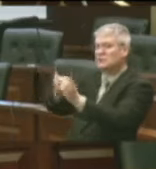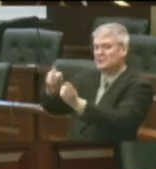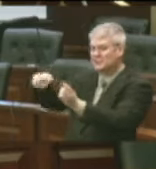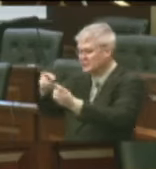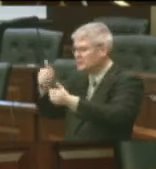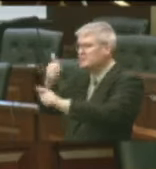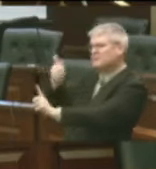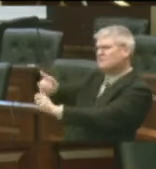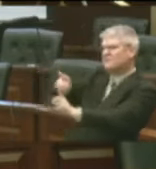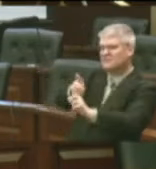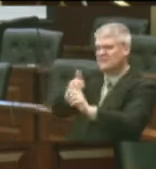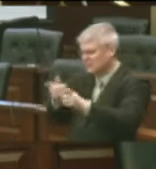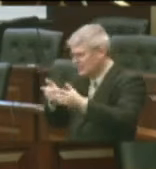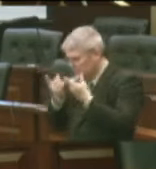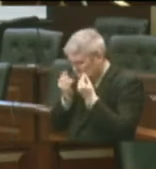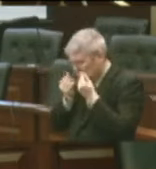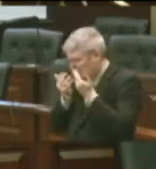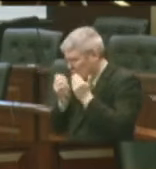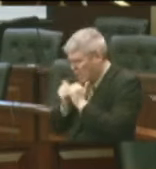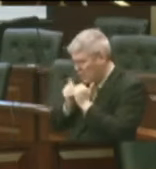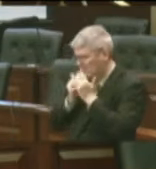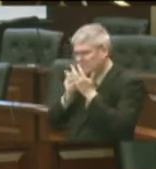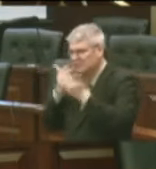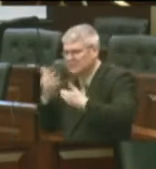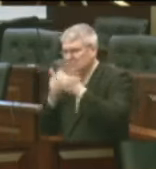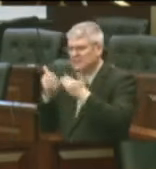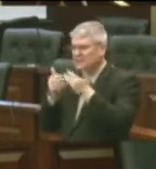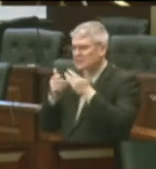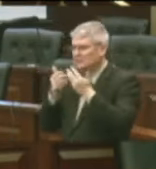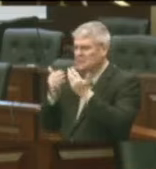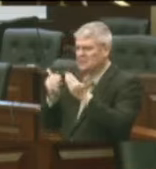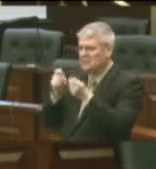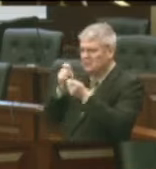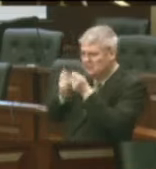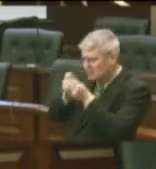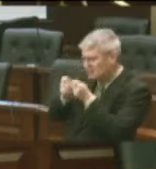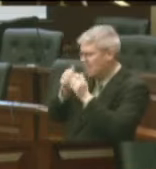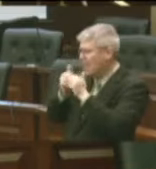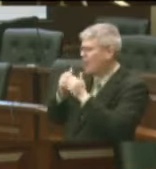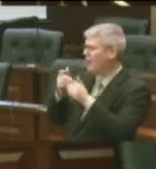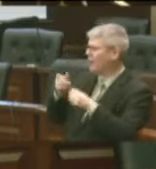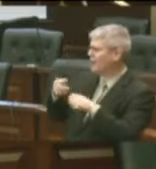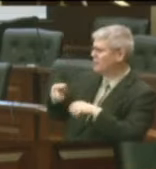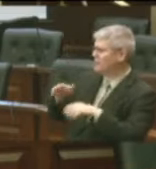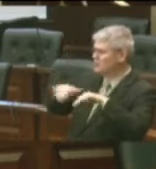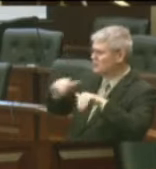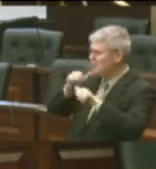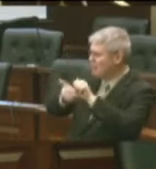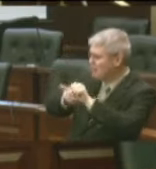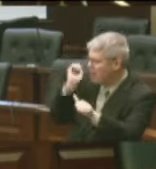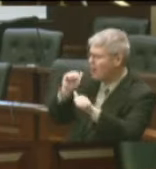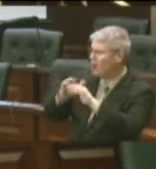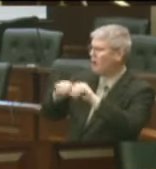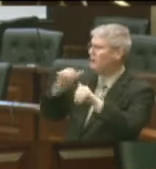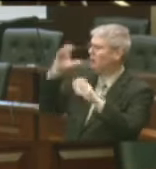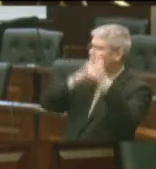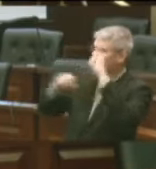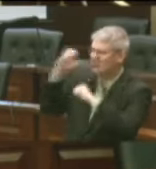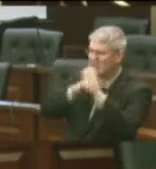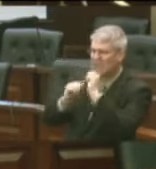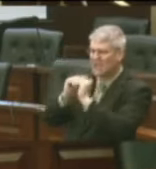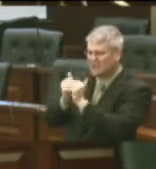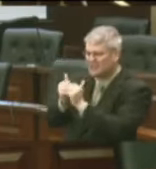to line items to lessen the impact for them individually and to lessen the strain on state